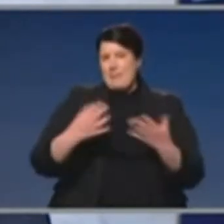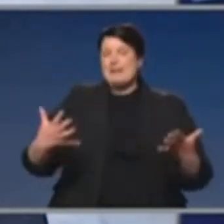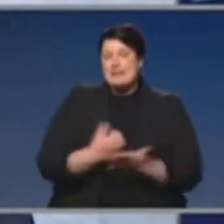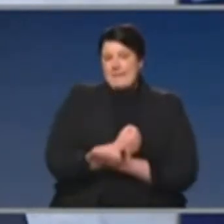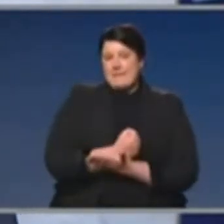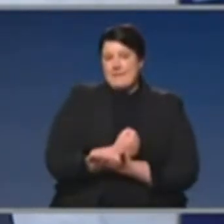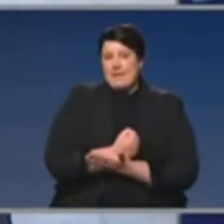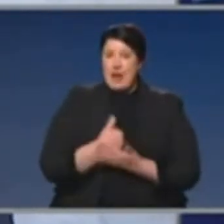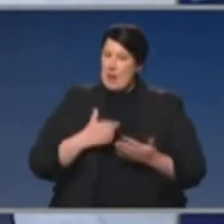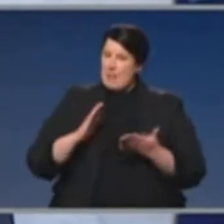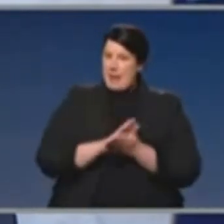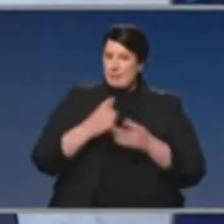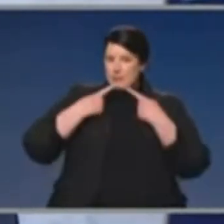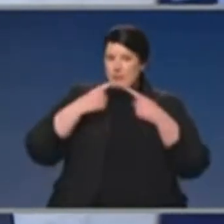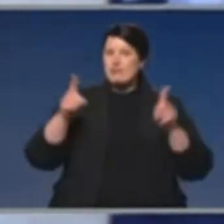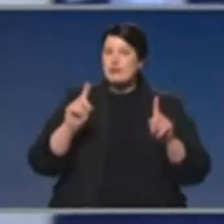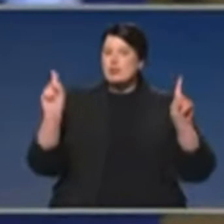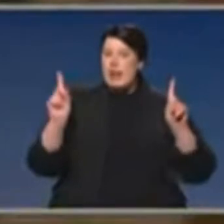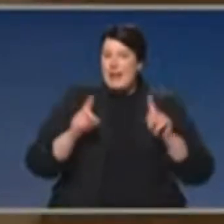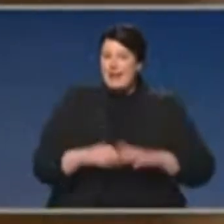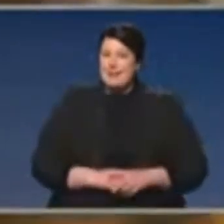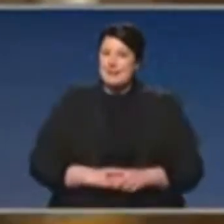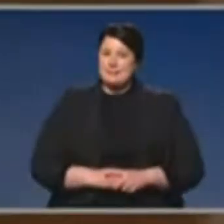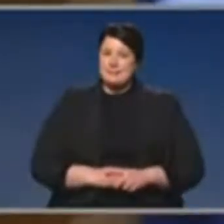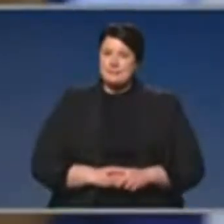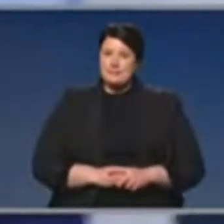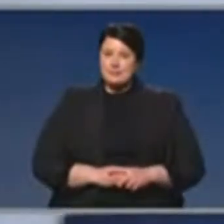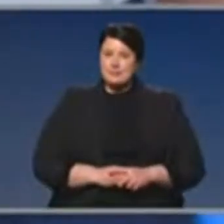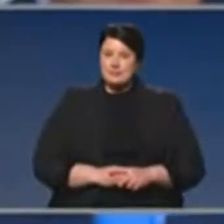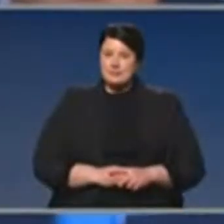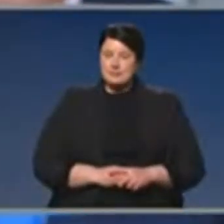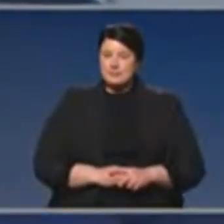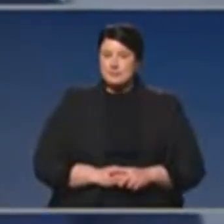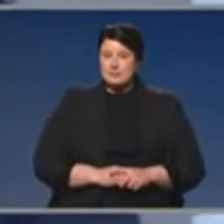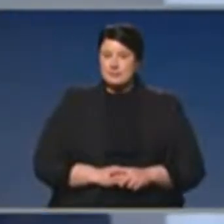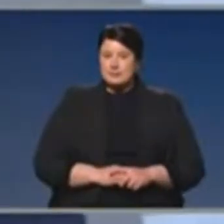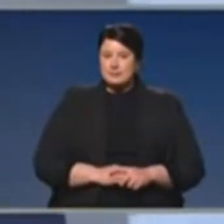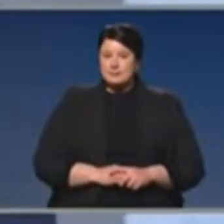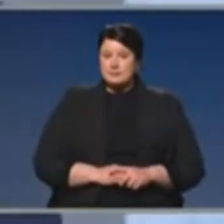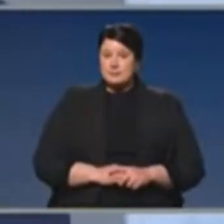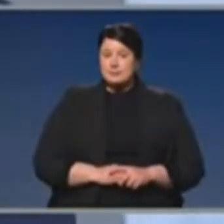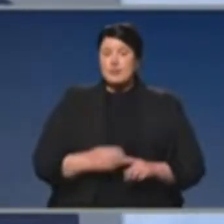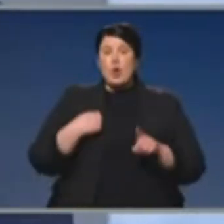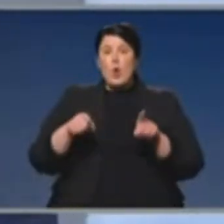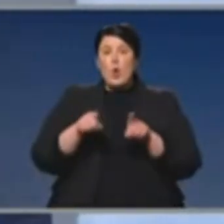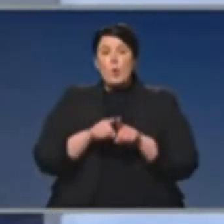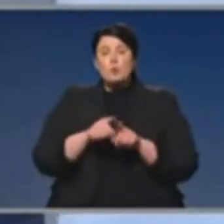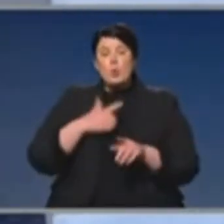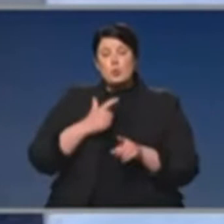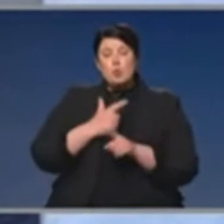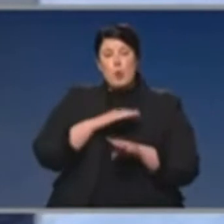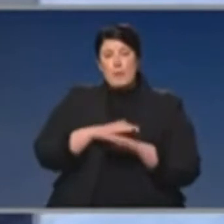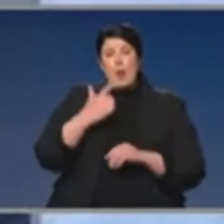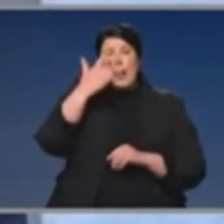able to launch it today. Thanks, Peter. Thank you, Peter. I mean, I would like to come back to the issue of Lebanon as well, but I just might ask one of my